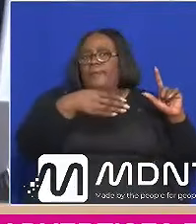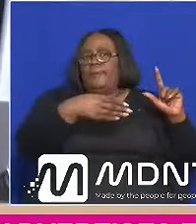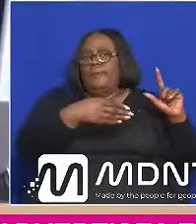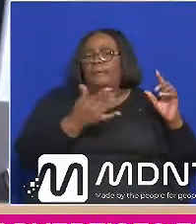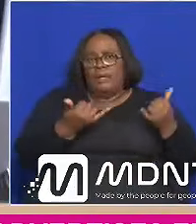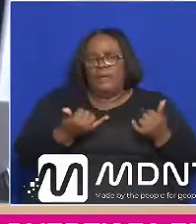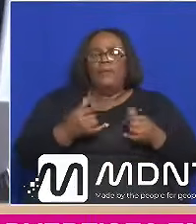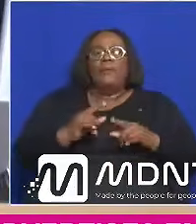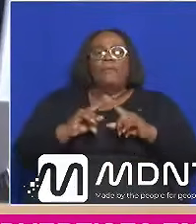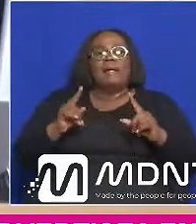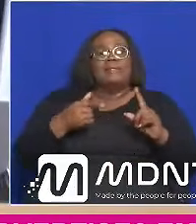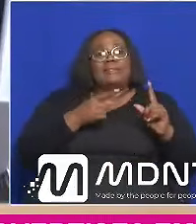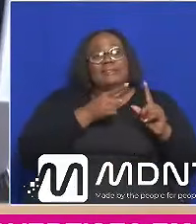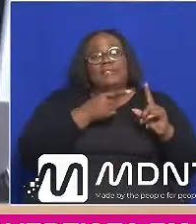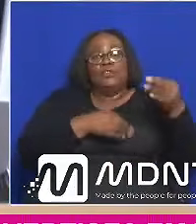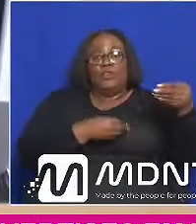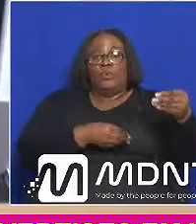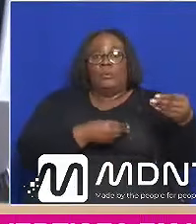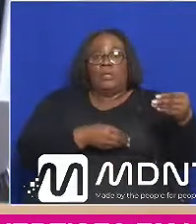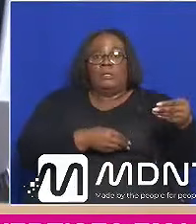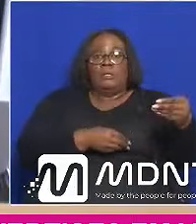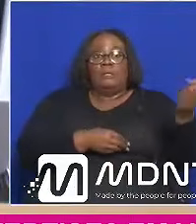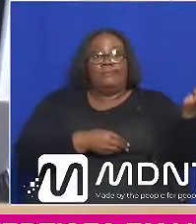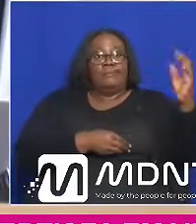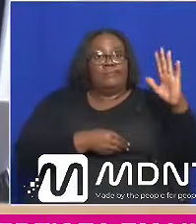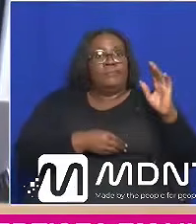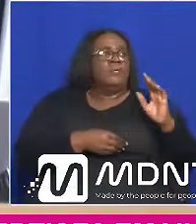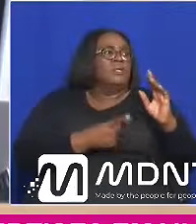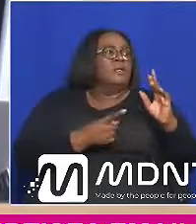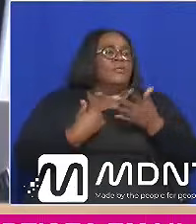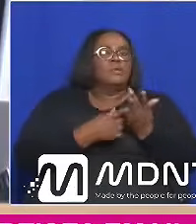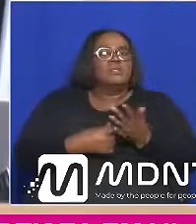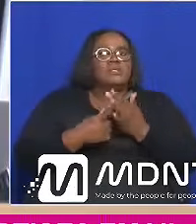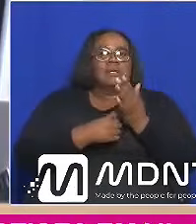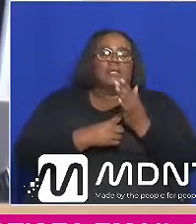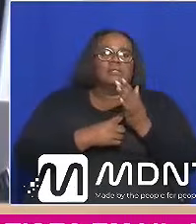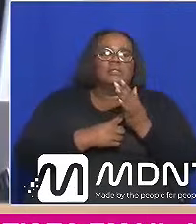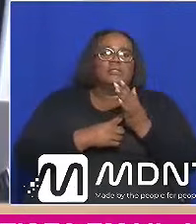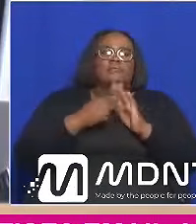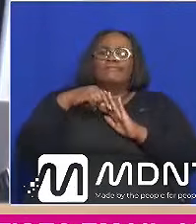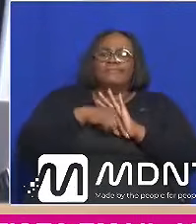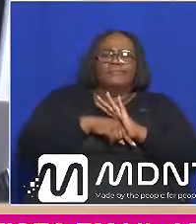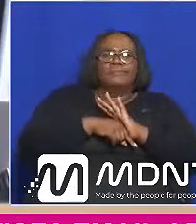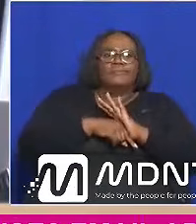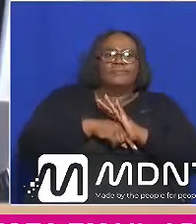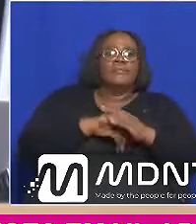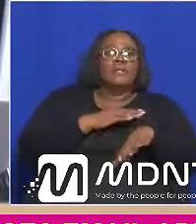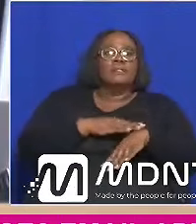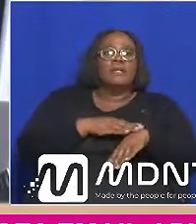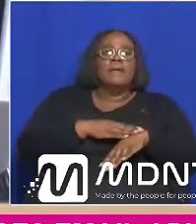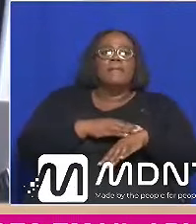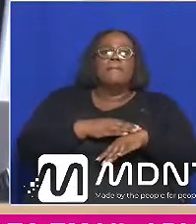this document was displayed and dealt with extensively during the course of Brigadier Majeng's testimony.